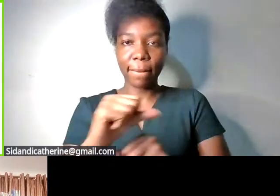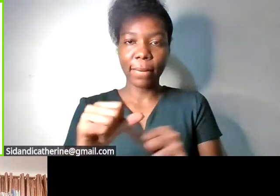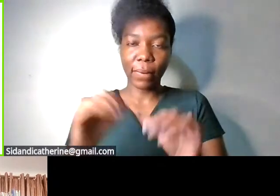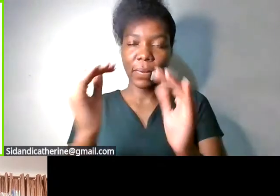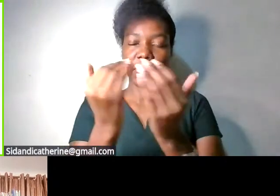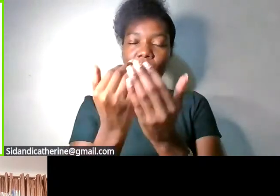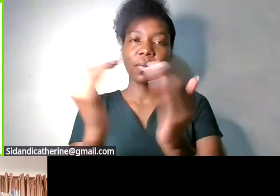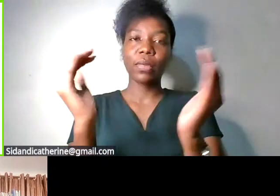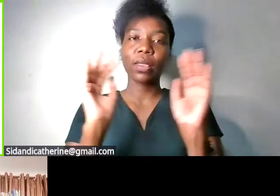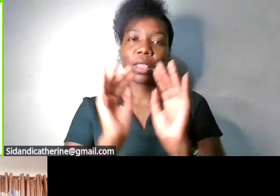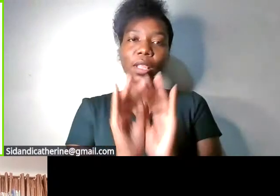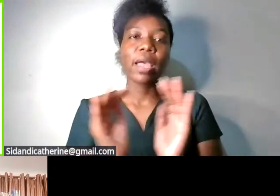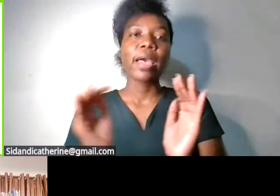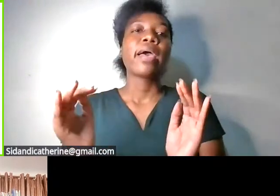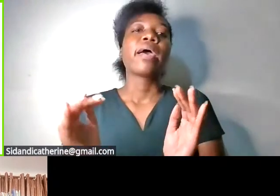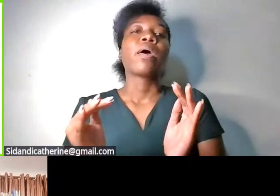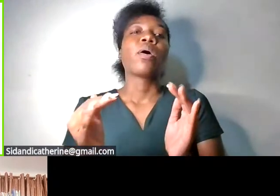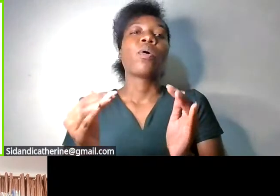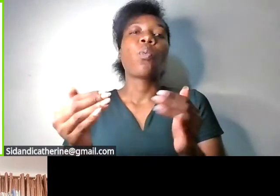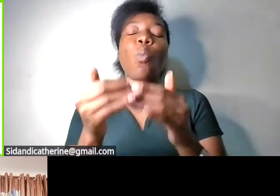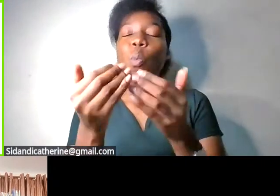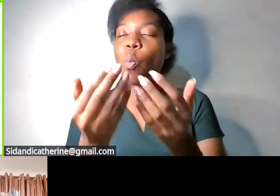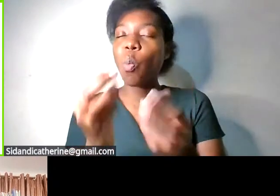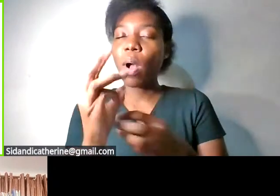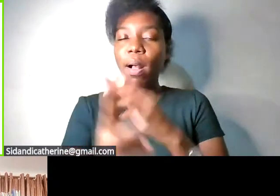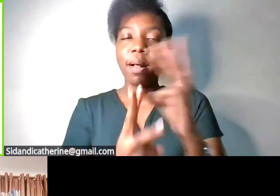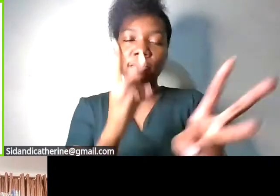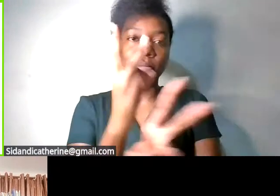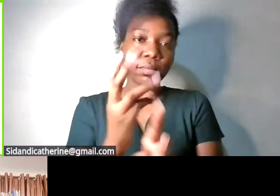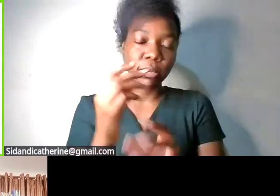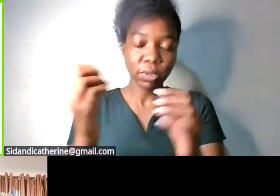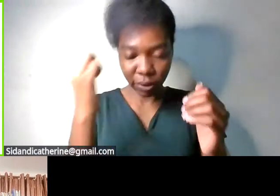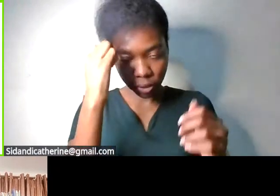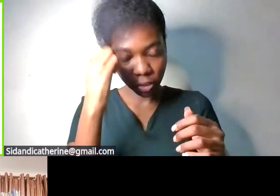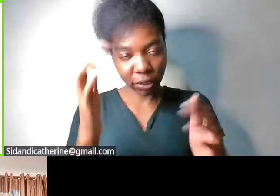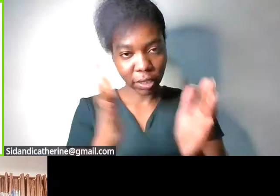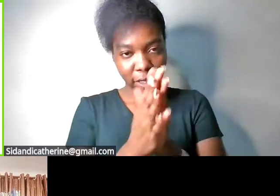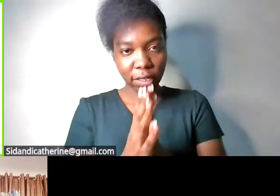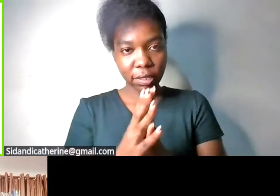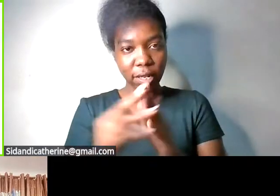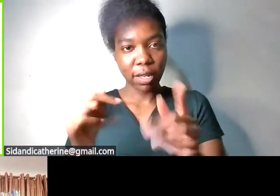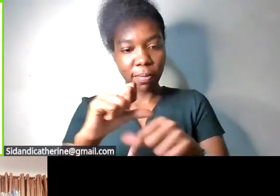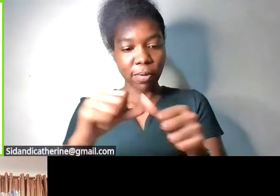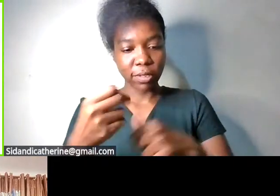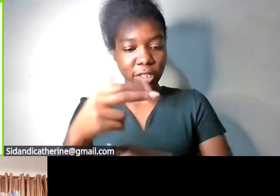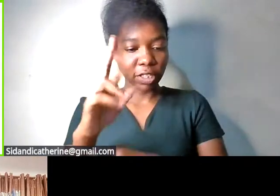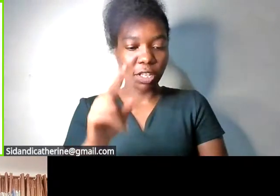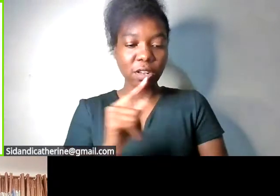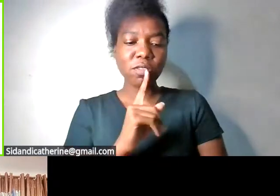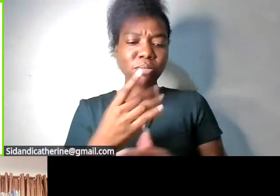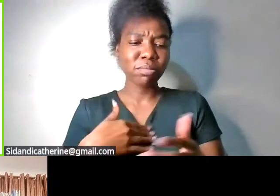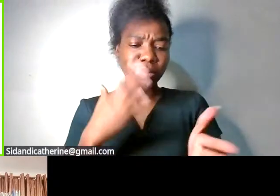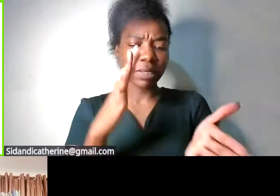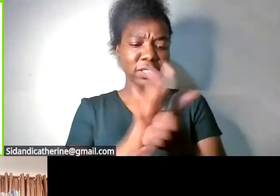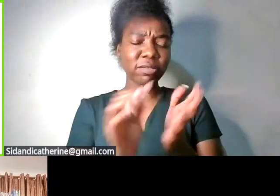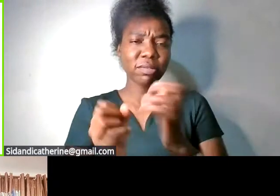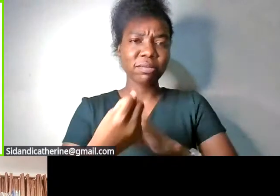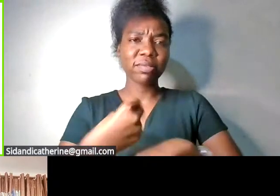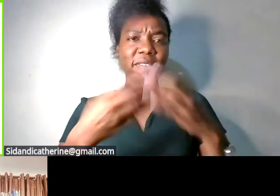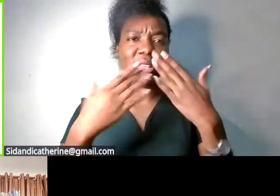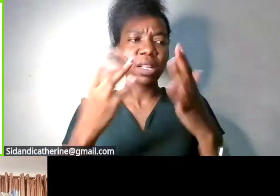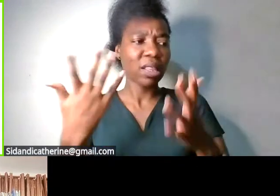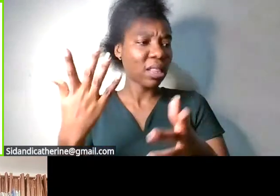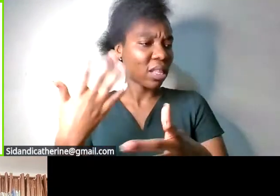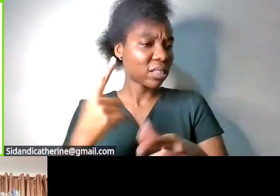also going to introduce his organization, Precision HR. I think he's done that before. I think the last time we were here, we were fighting over